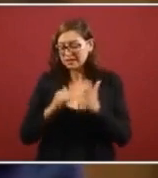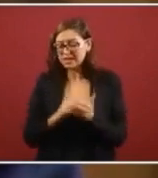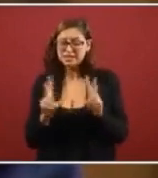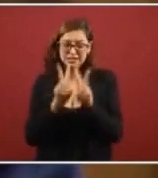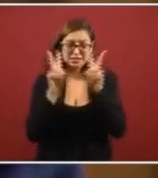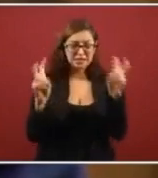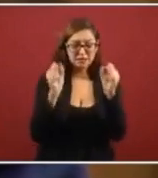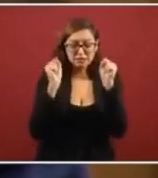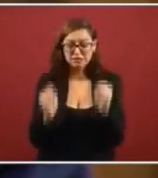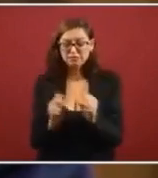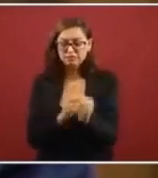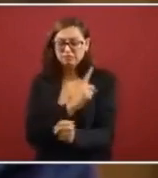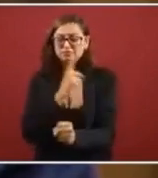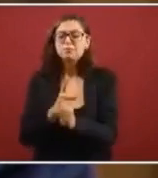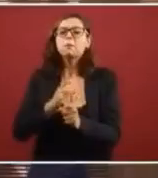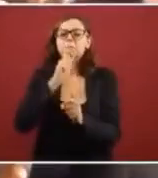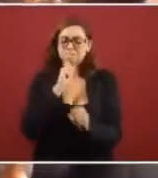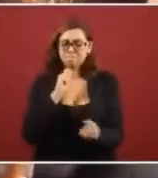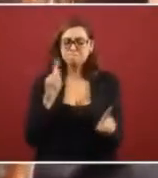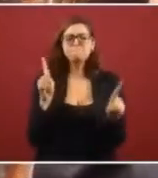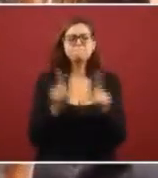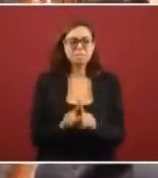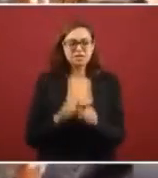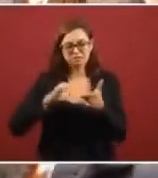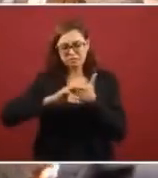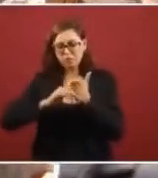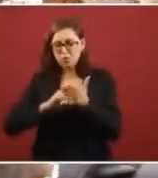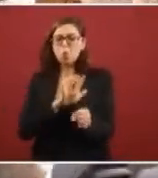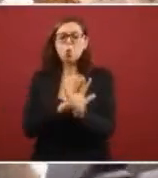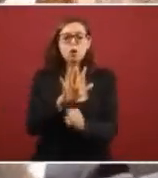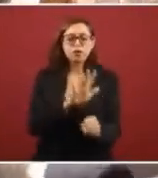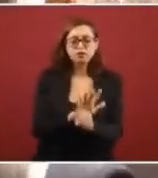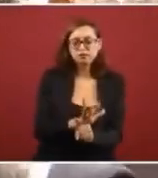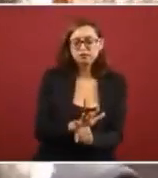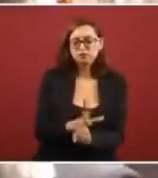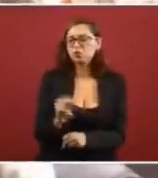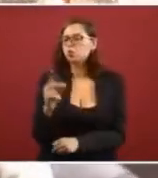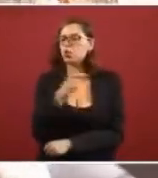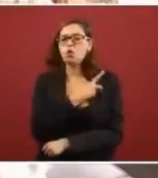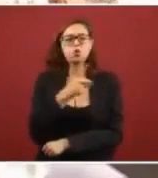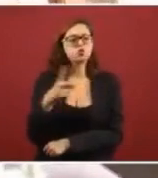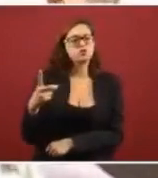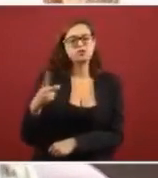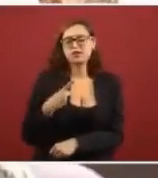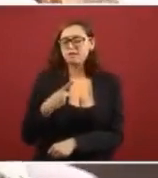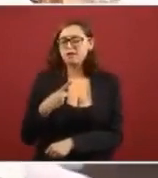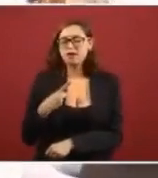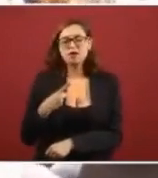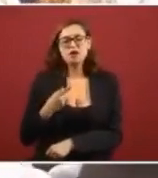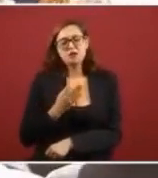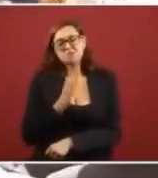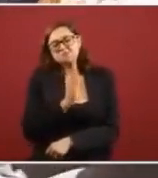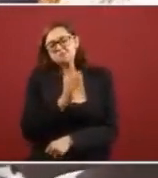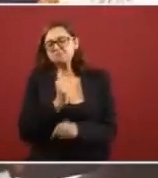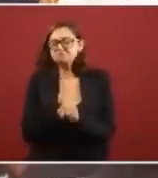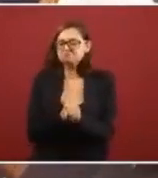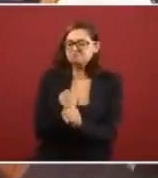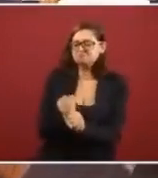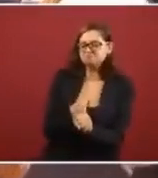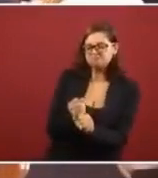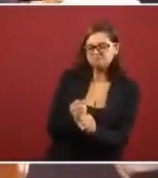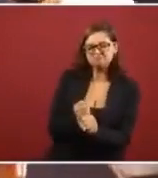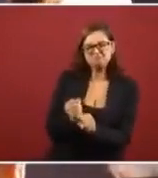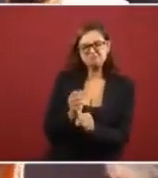strat strategy consists also of not tolerating torturing of